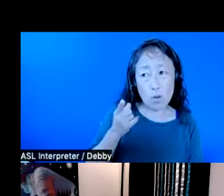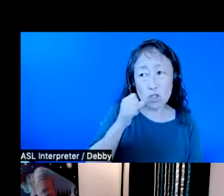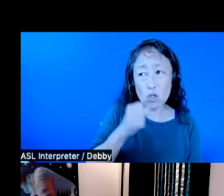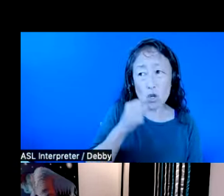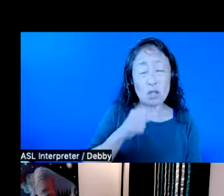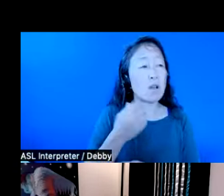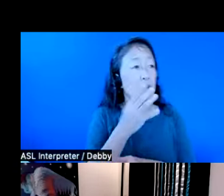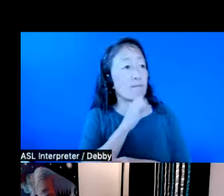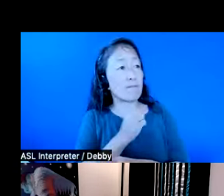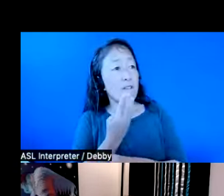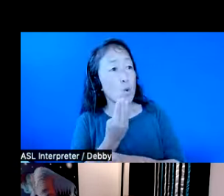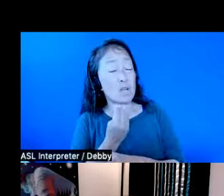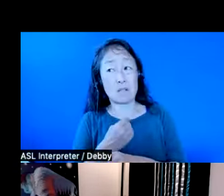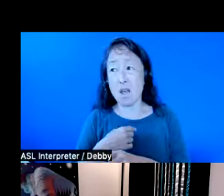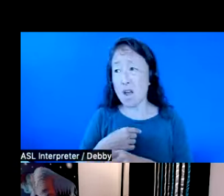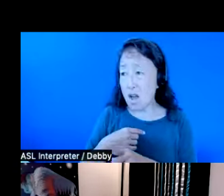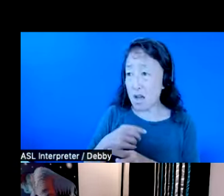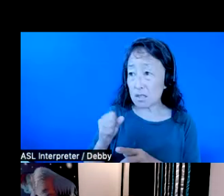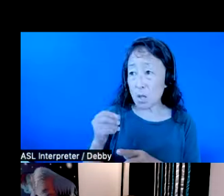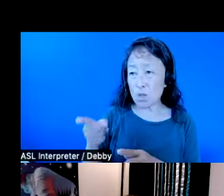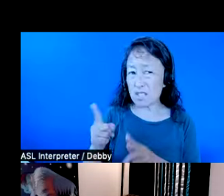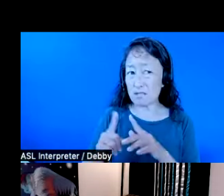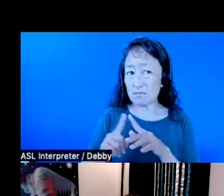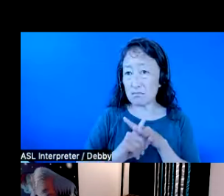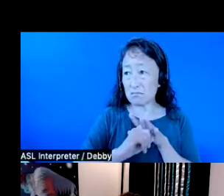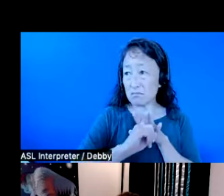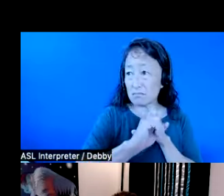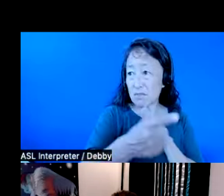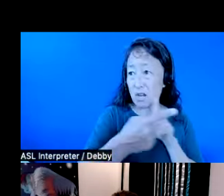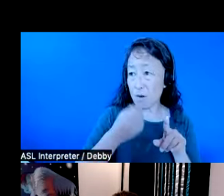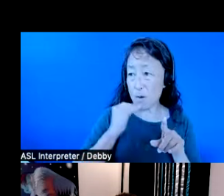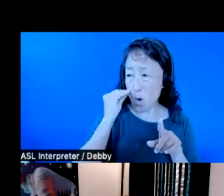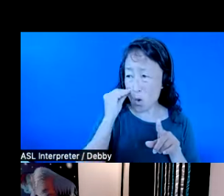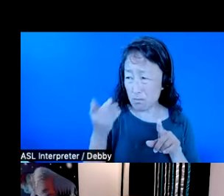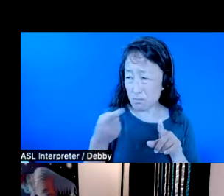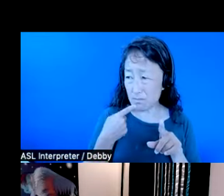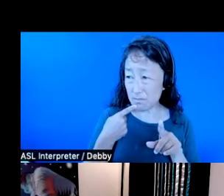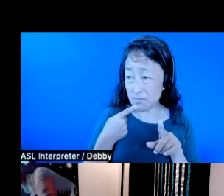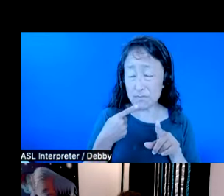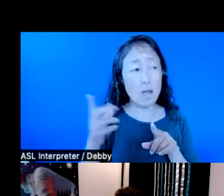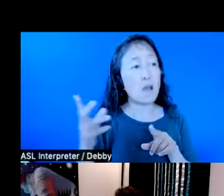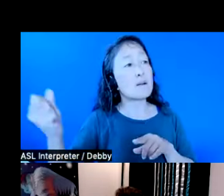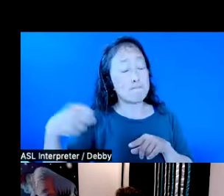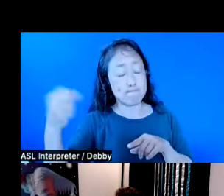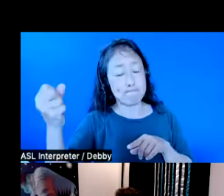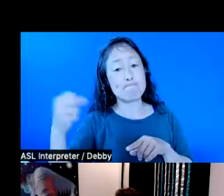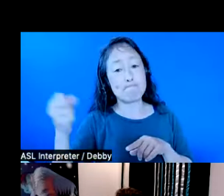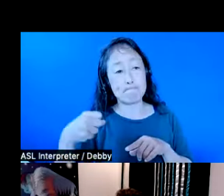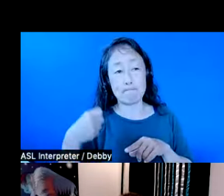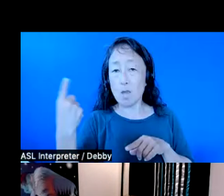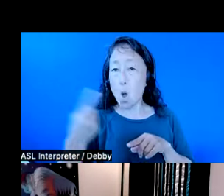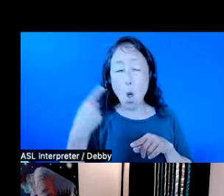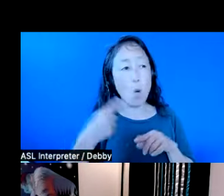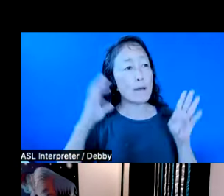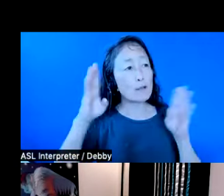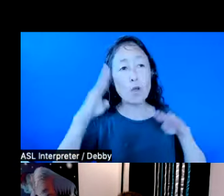14. And I said, so she's what, running away from home? Is that what you said? And they said, yeah, she's always in trouble